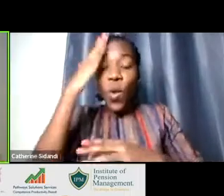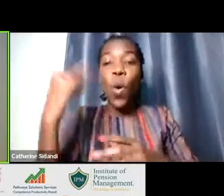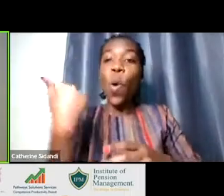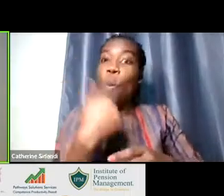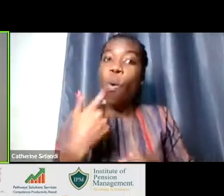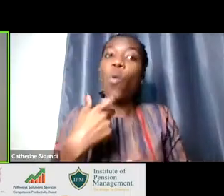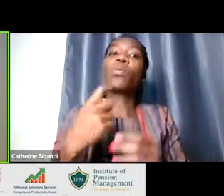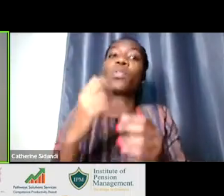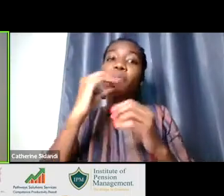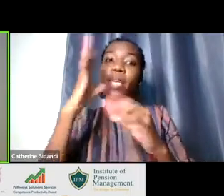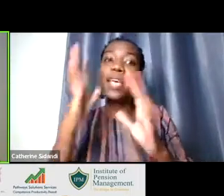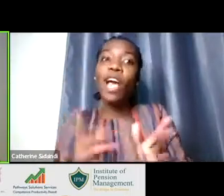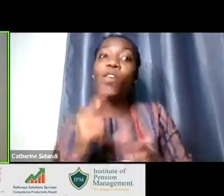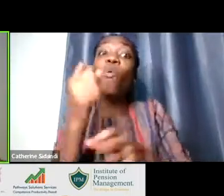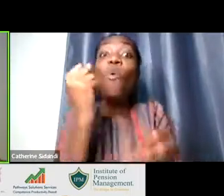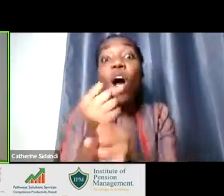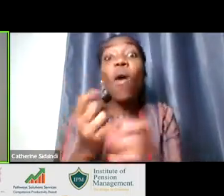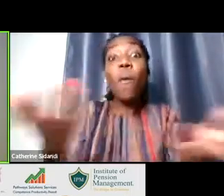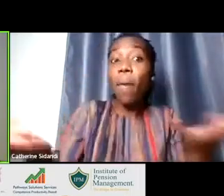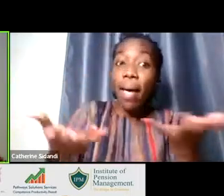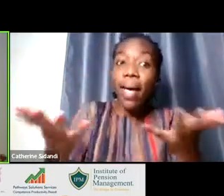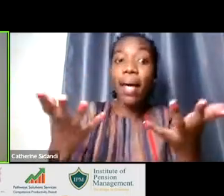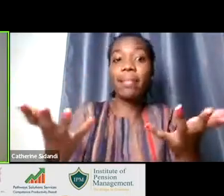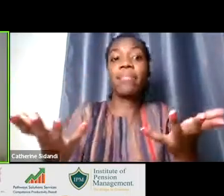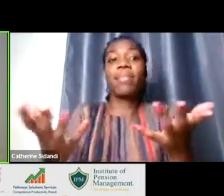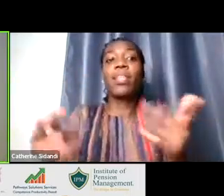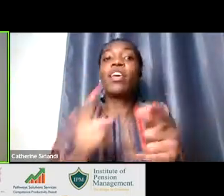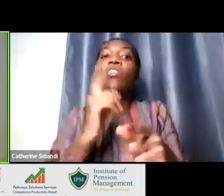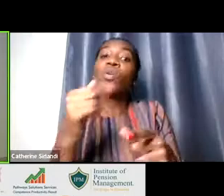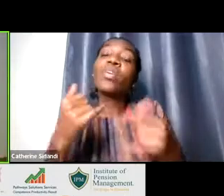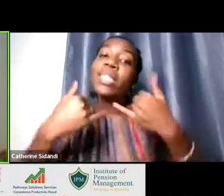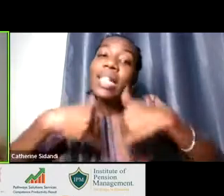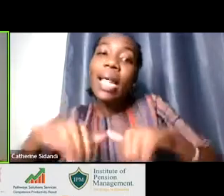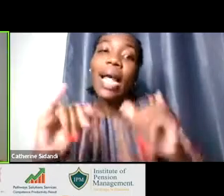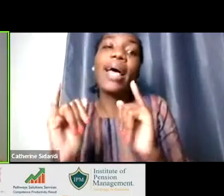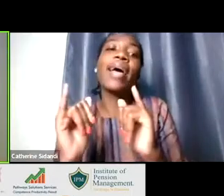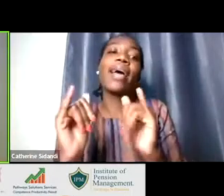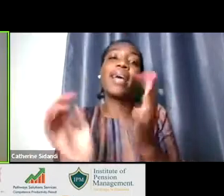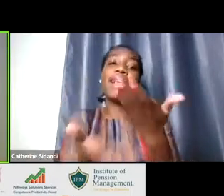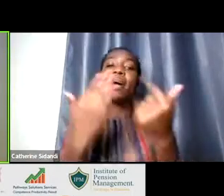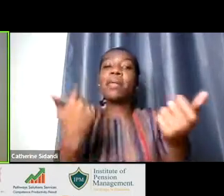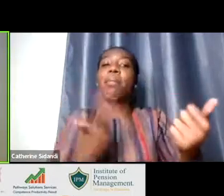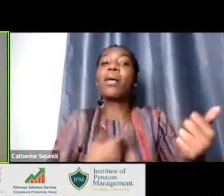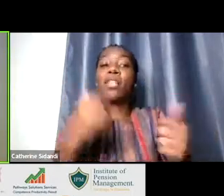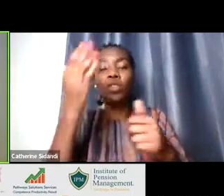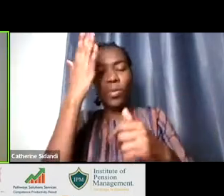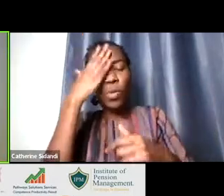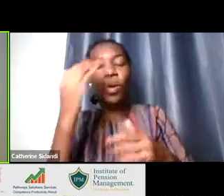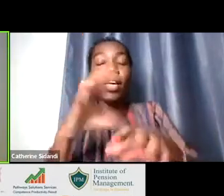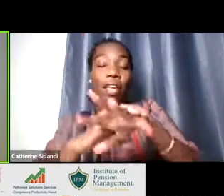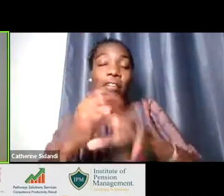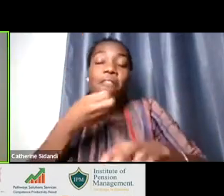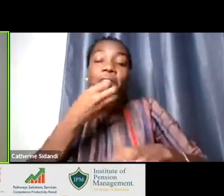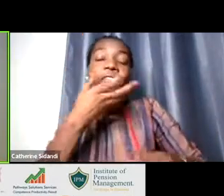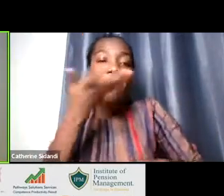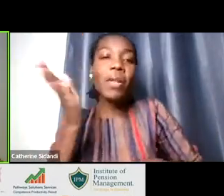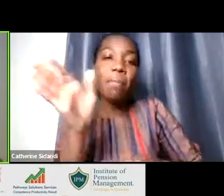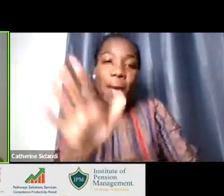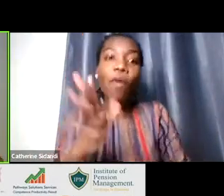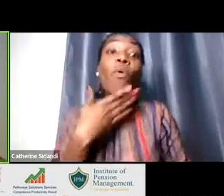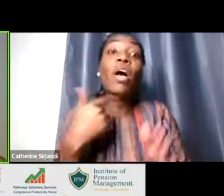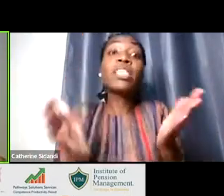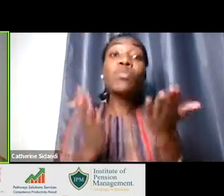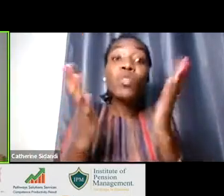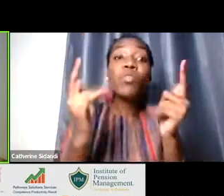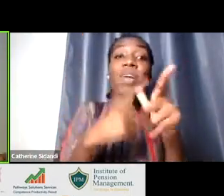audience. So where do you work and stuff like that? Please indulge us in seeking this feedback, because we want to improve, we want to do better. We also want